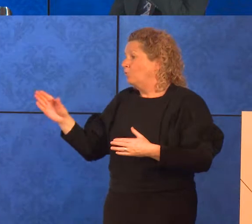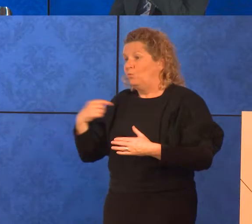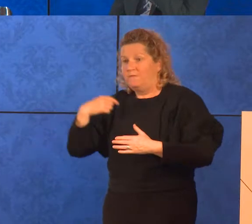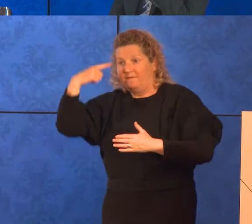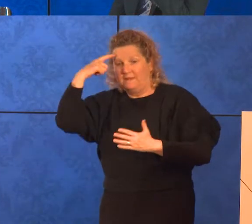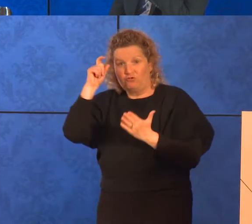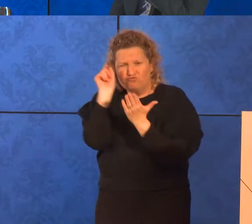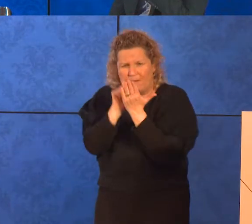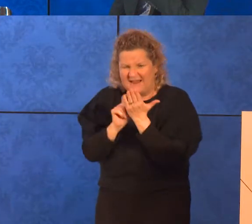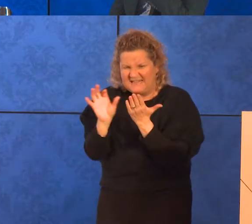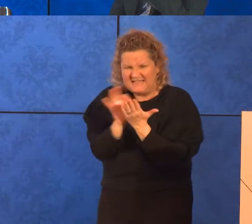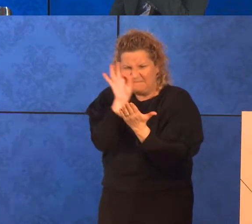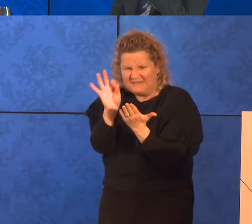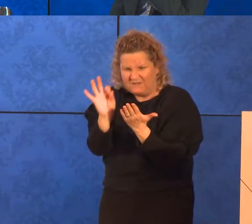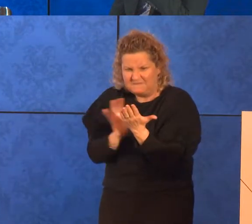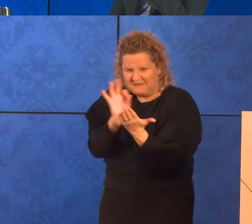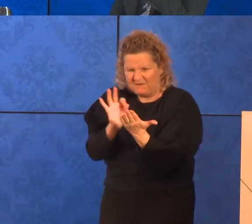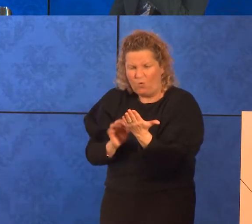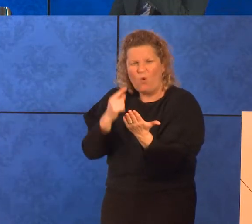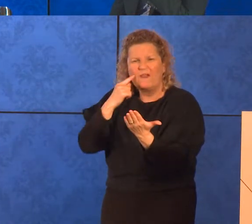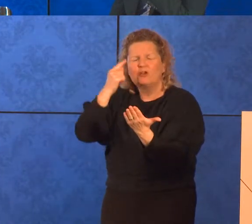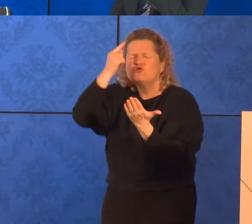were specific enough, or do you think that there were too many of them?